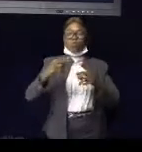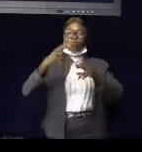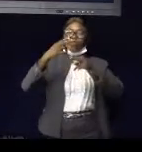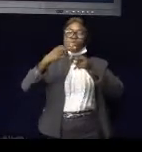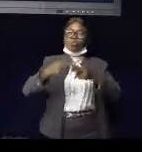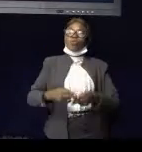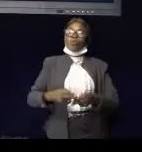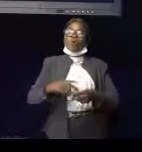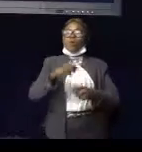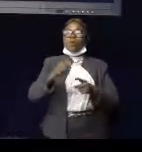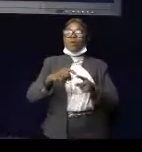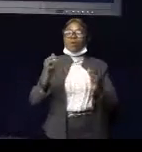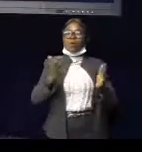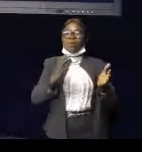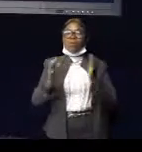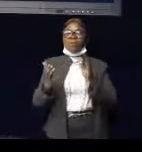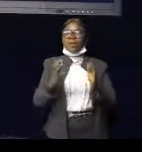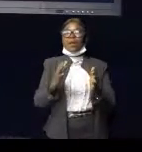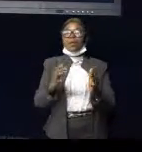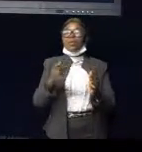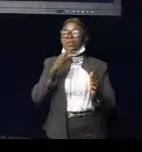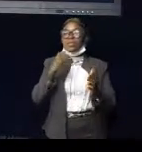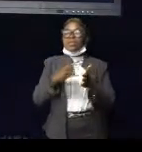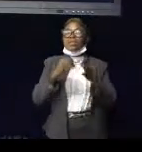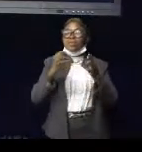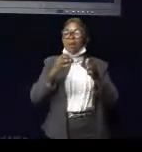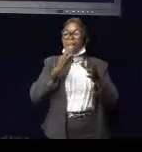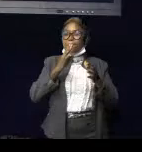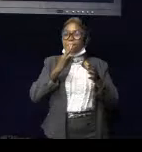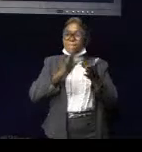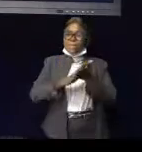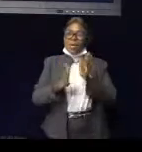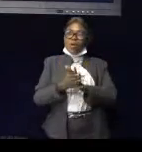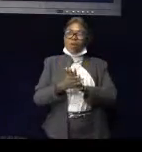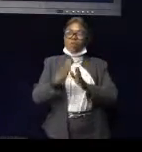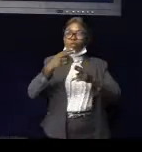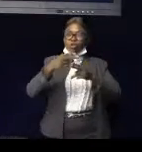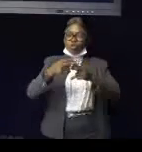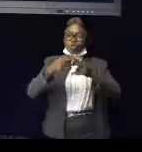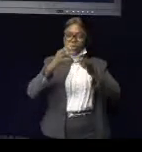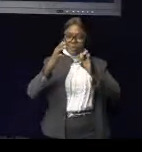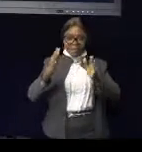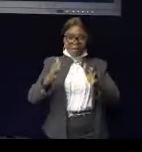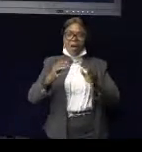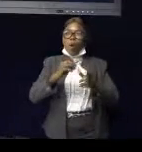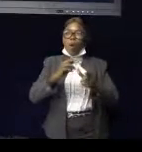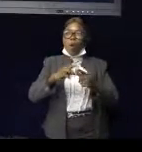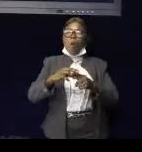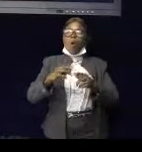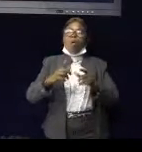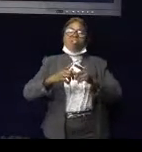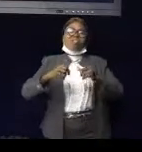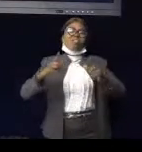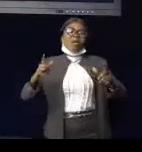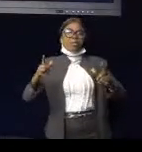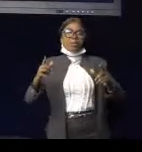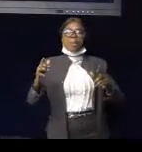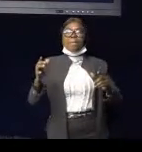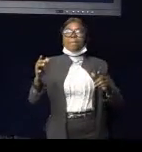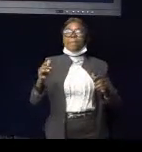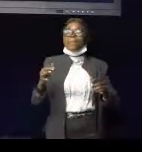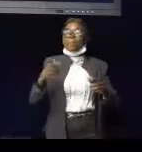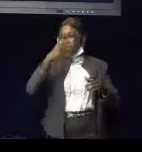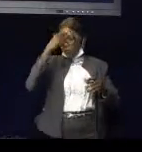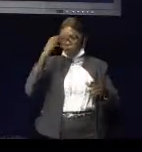the comparative degree, it becomes shorter or larger. Are you following me? Yes, because we are